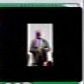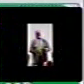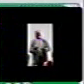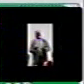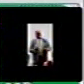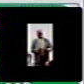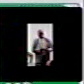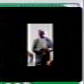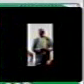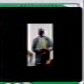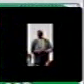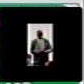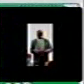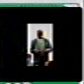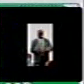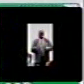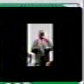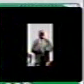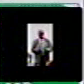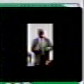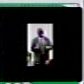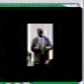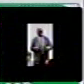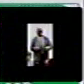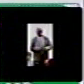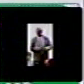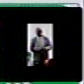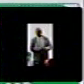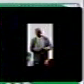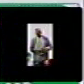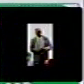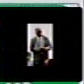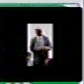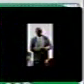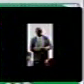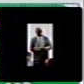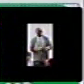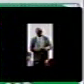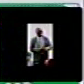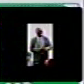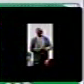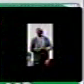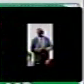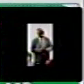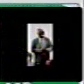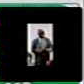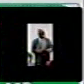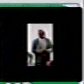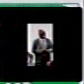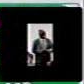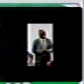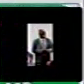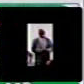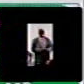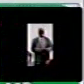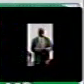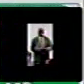hand that you are looking at now, you will lay it on the sick and they will recover in Jesus'